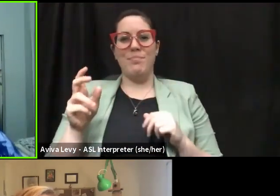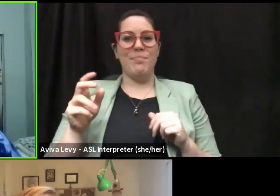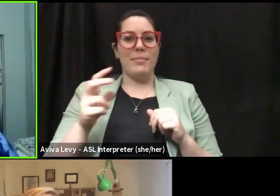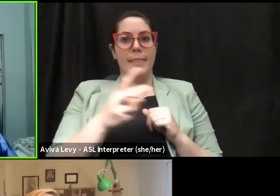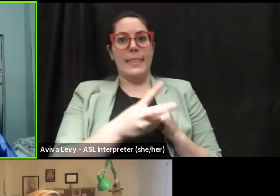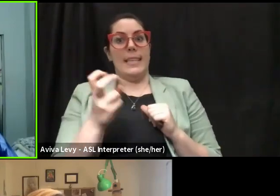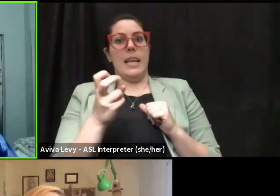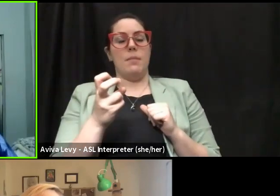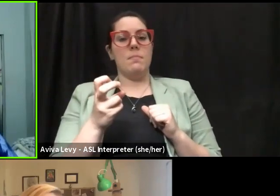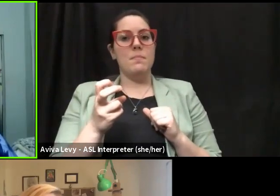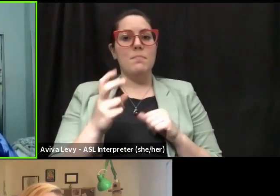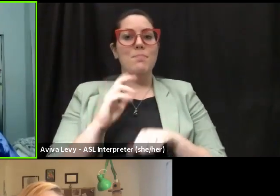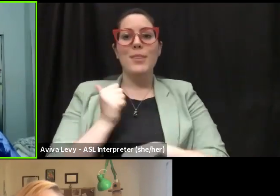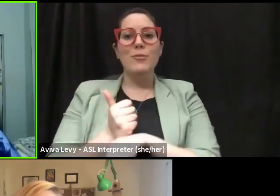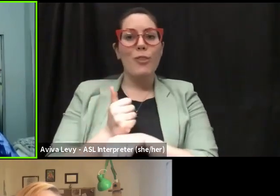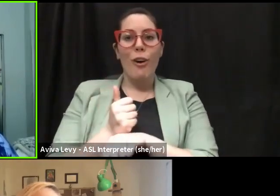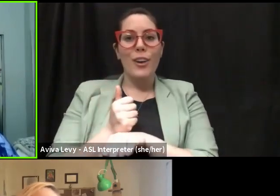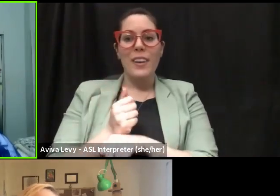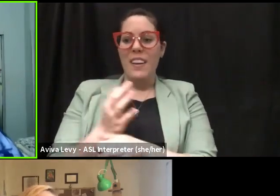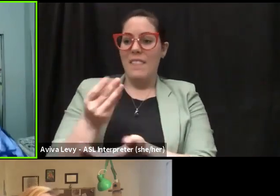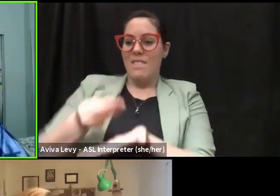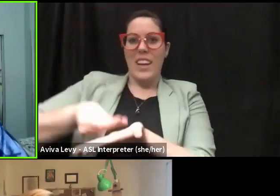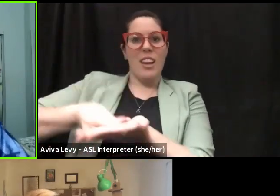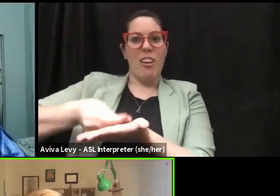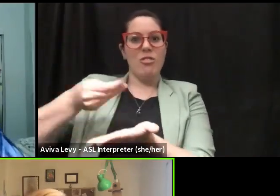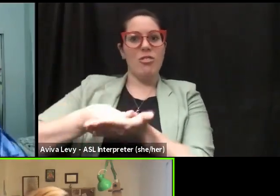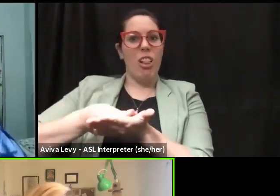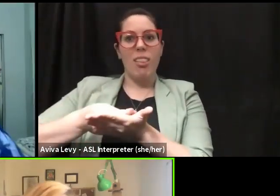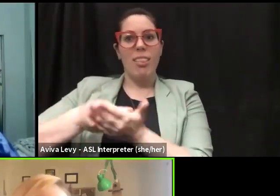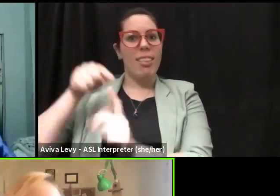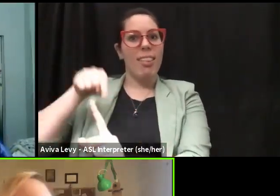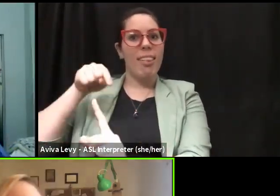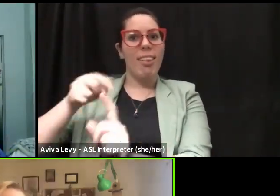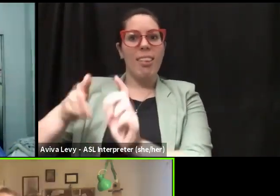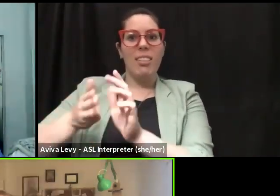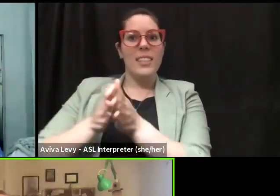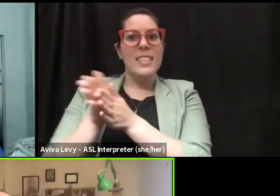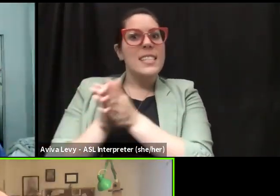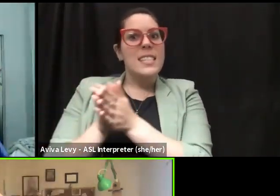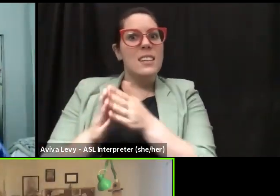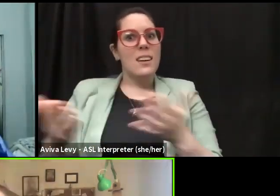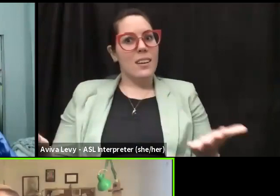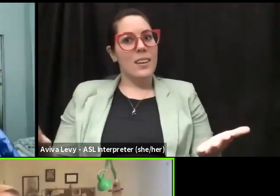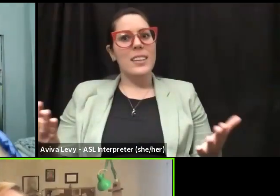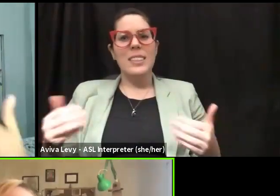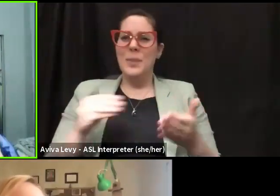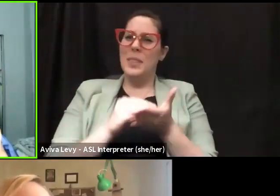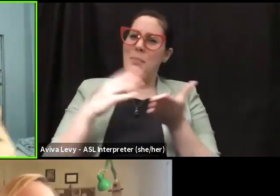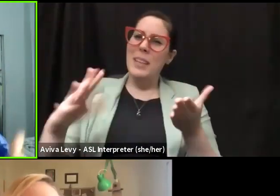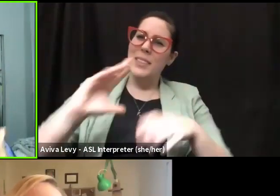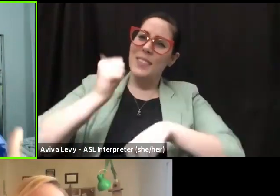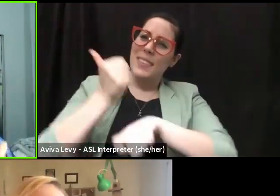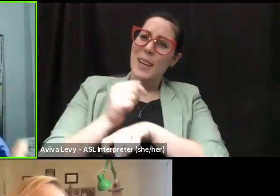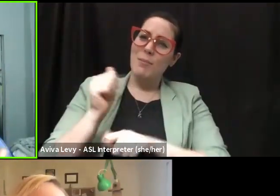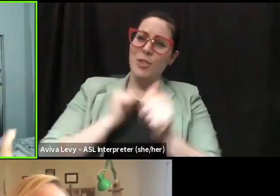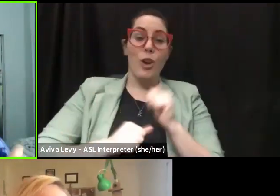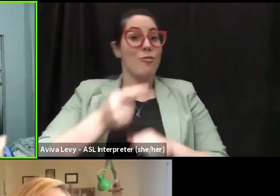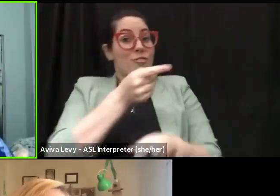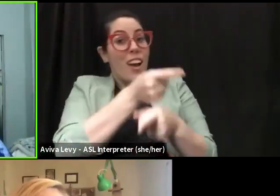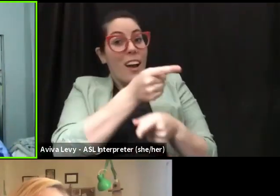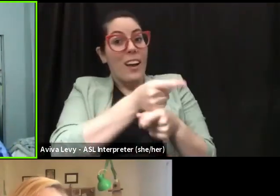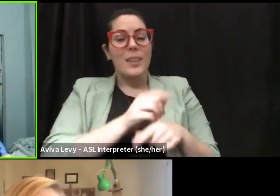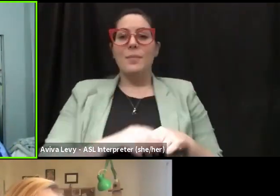financial crazy town. It's so expensive to do a show now. And now even no matter how much